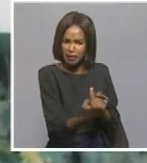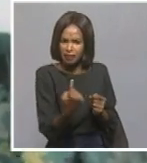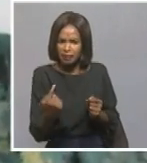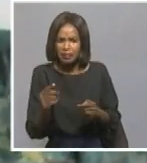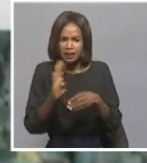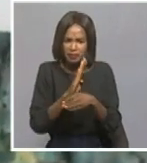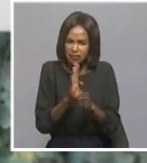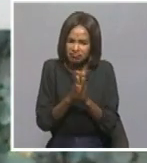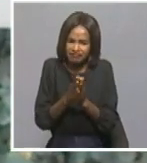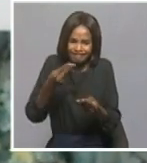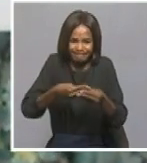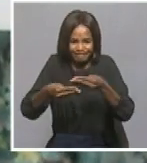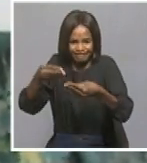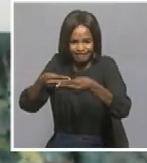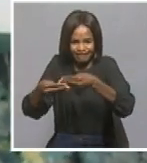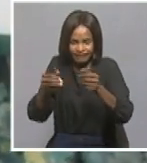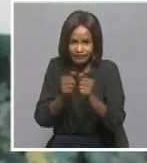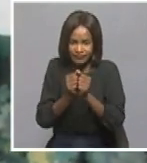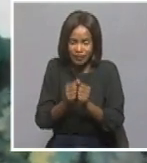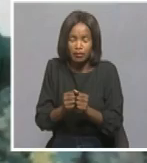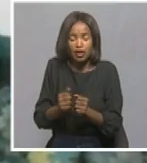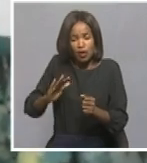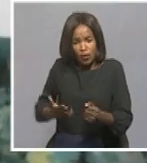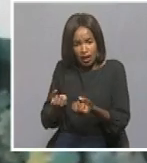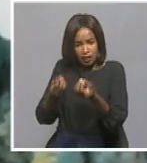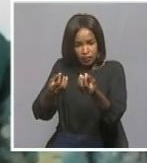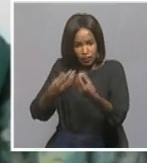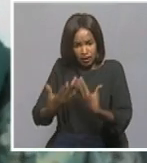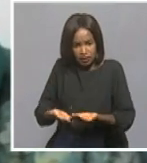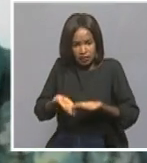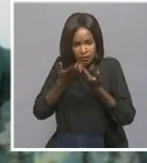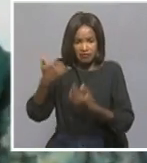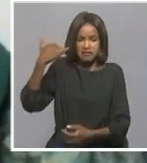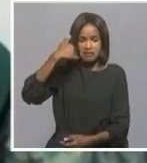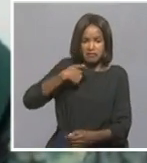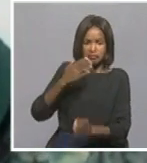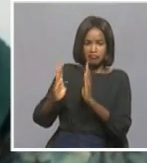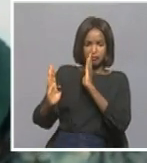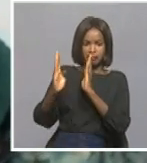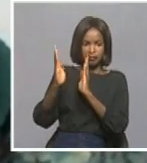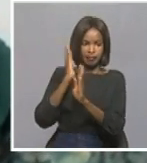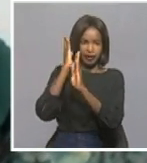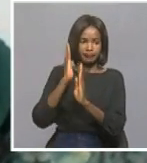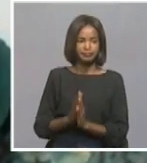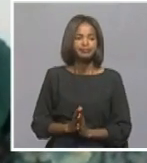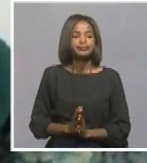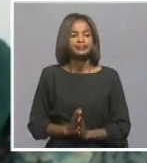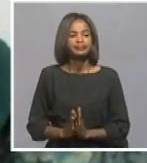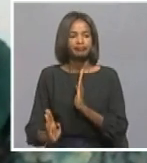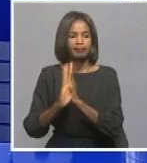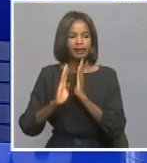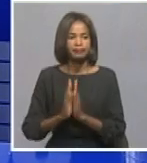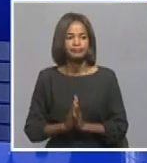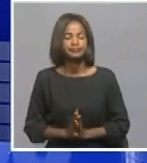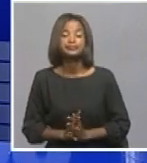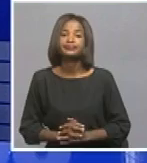really support this cause. And those can really contact me directly on how to mobilize those incentives. Ms. Mwiya, thank you so much once again